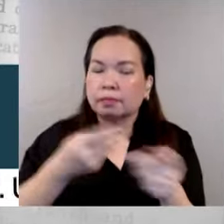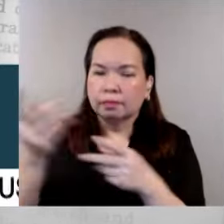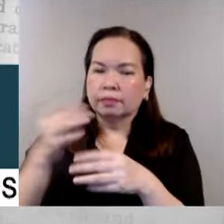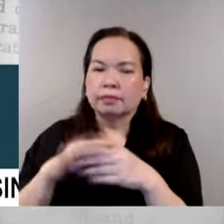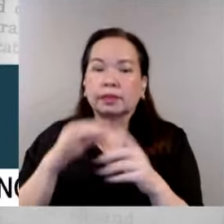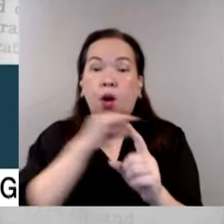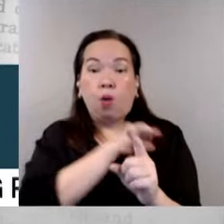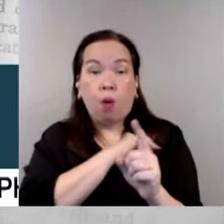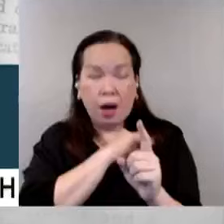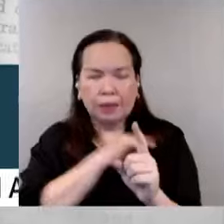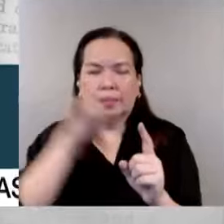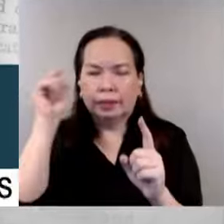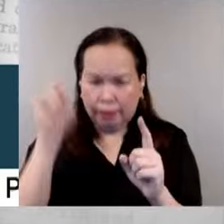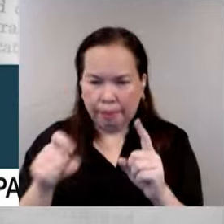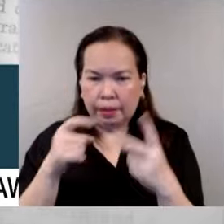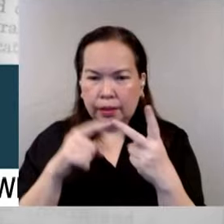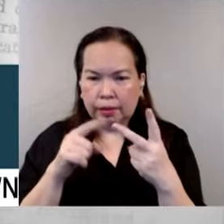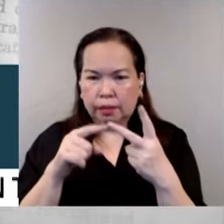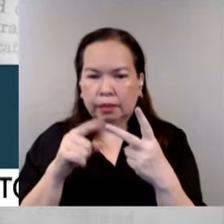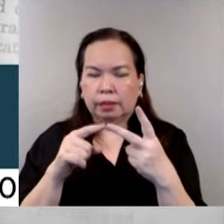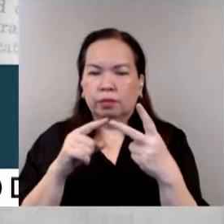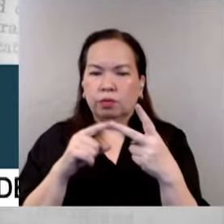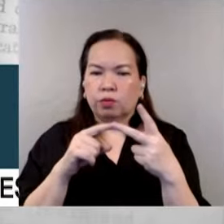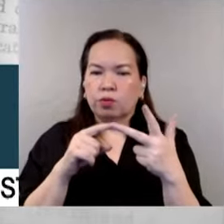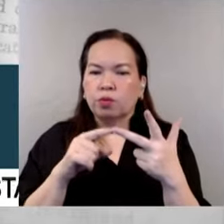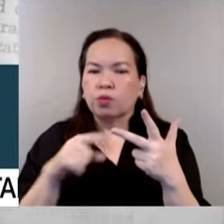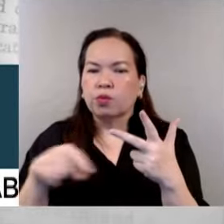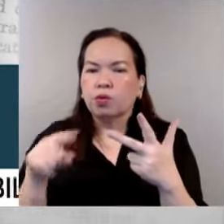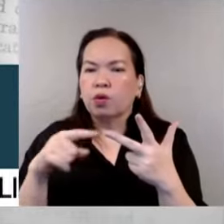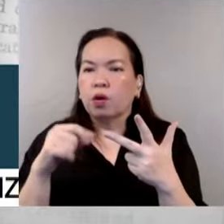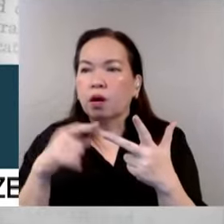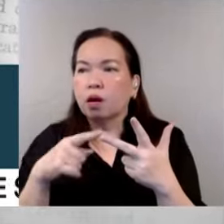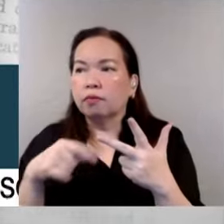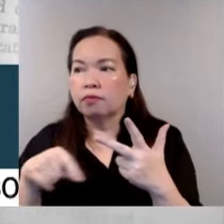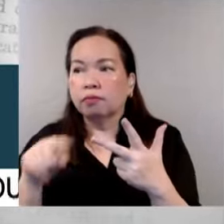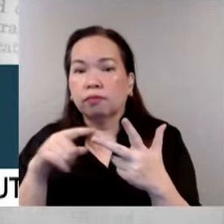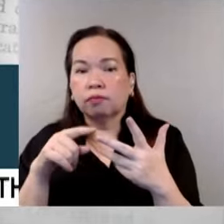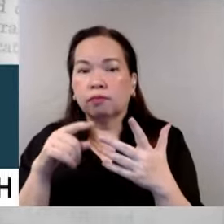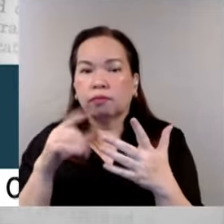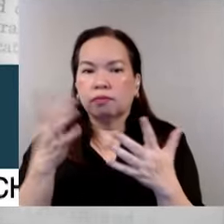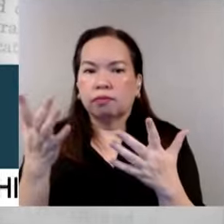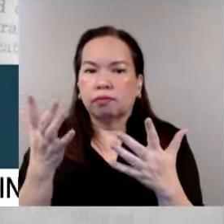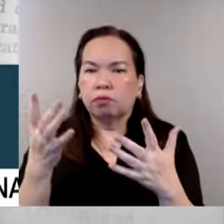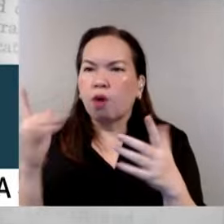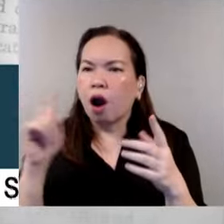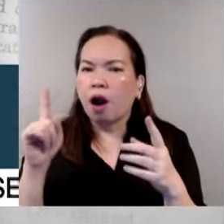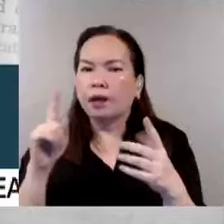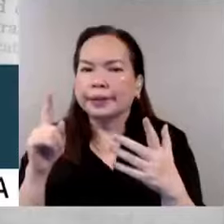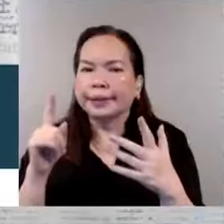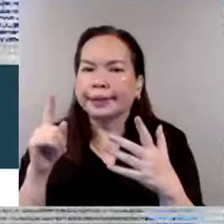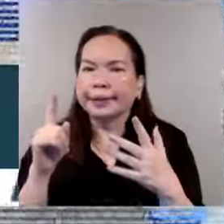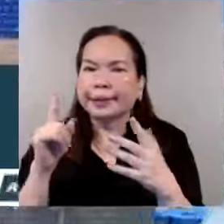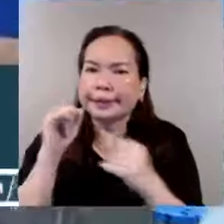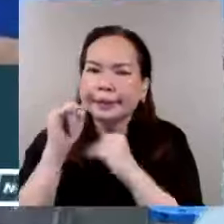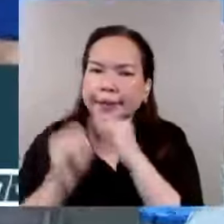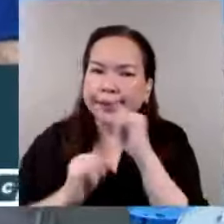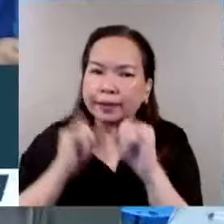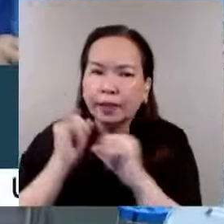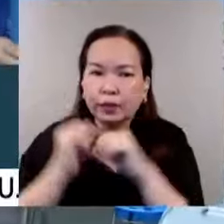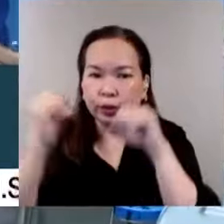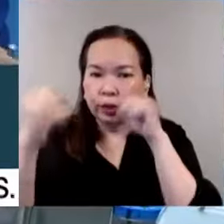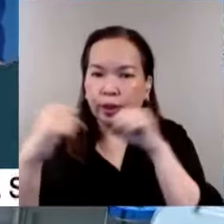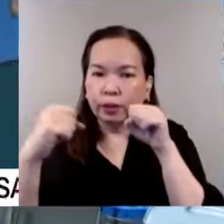met, or if domestic preference will result in inconsistencies with Philippine obligations under international agreements.